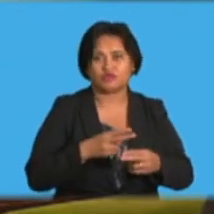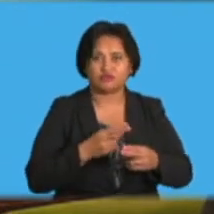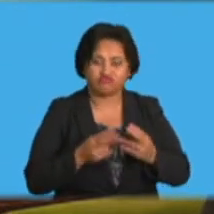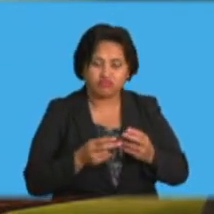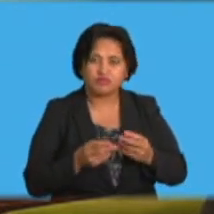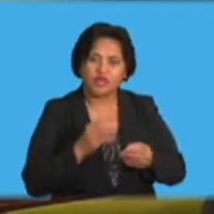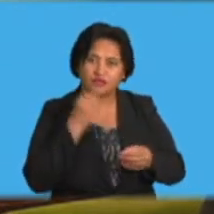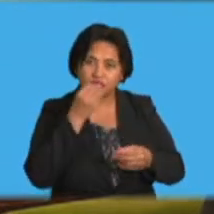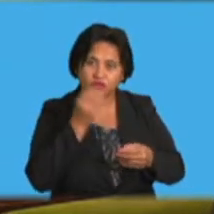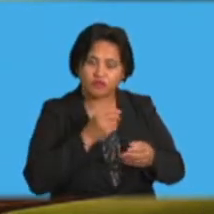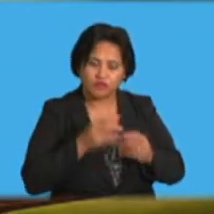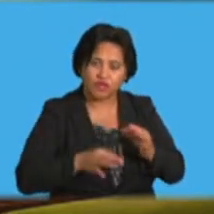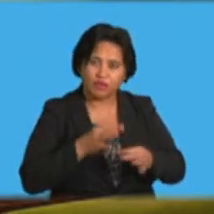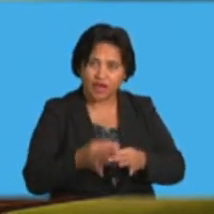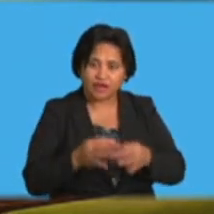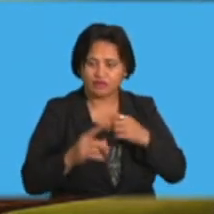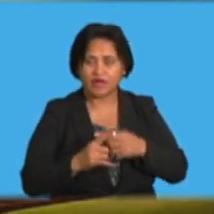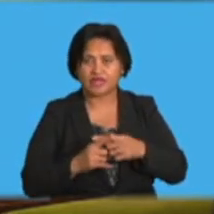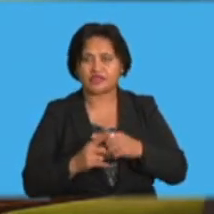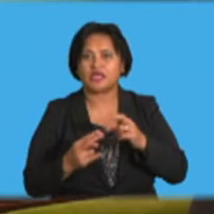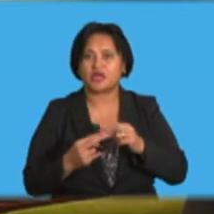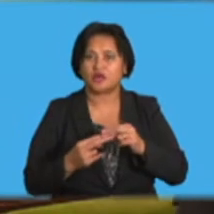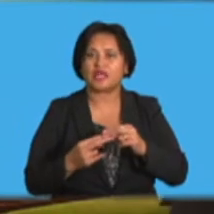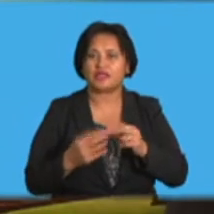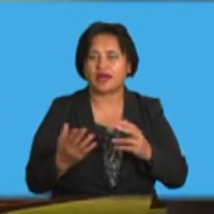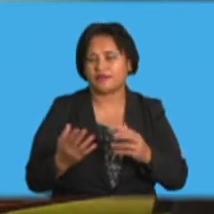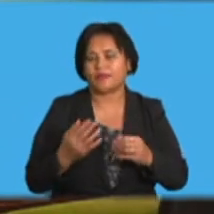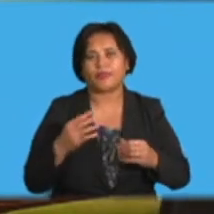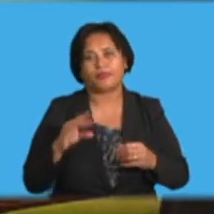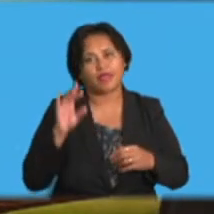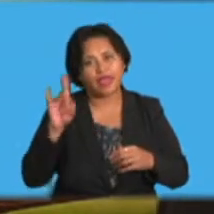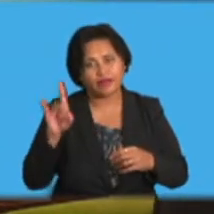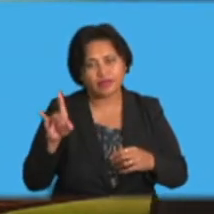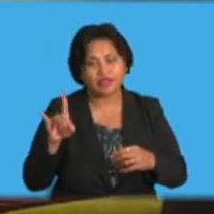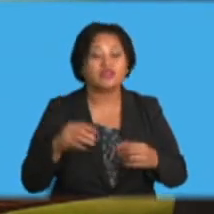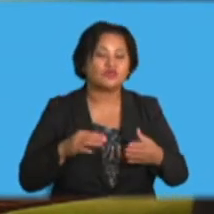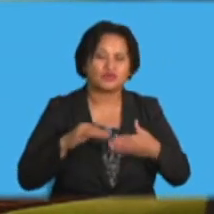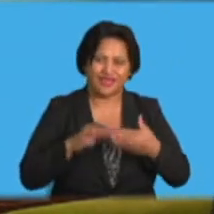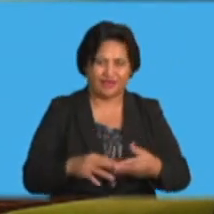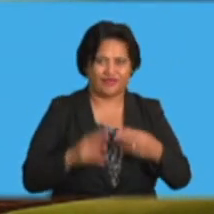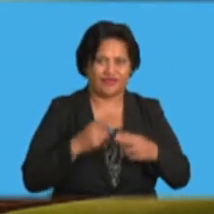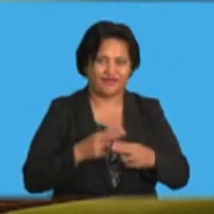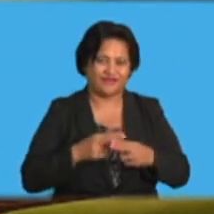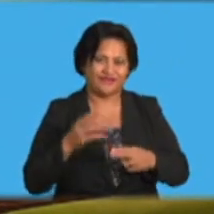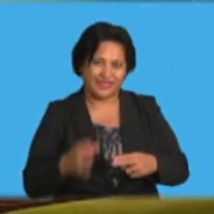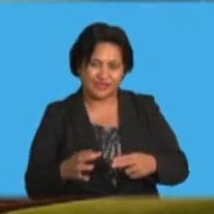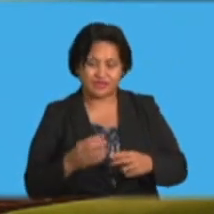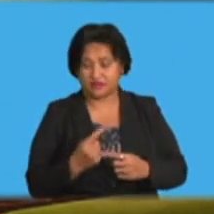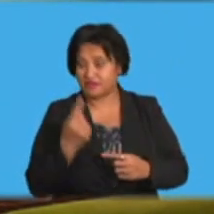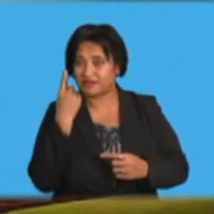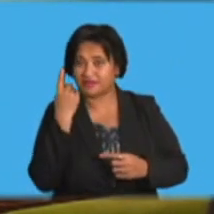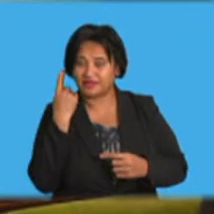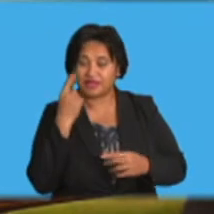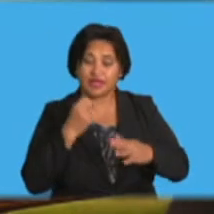stabilize prices. Ministerial Agriculture officials have been visiting various locations in affected areas to assist farmers. As of yesterday, Madam Speaker,